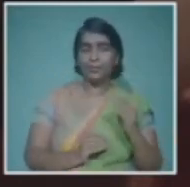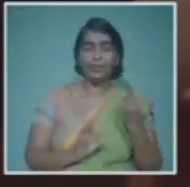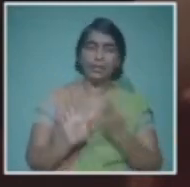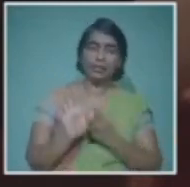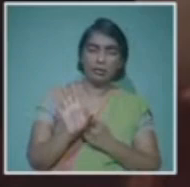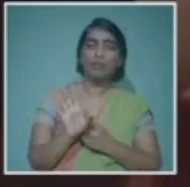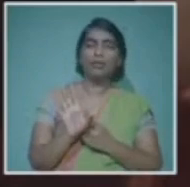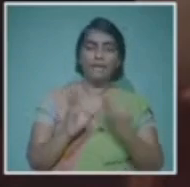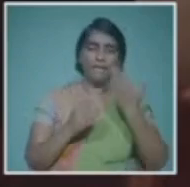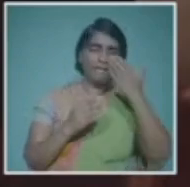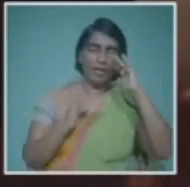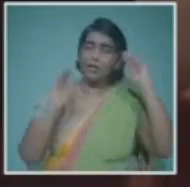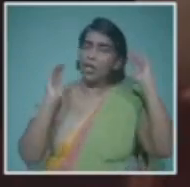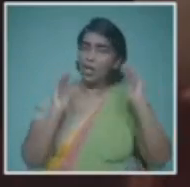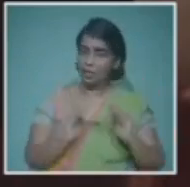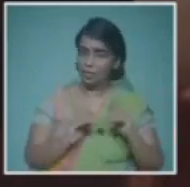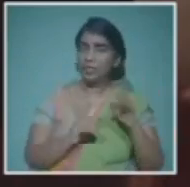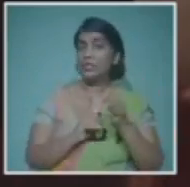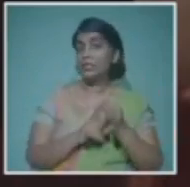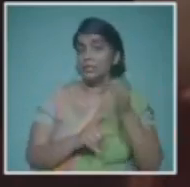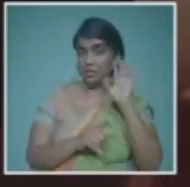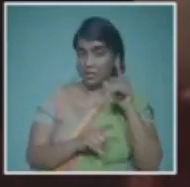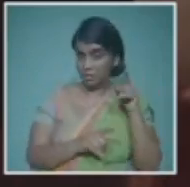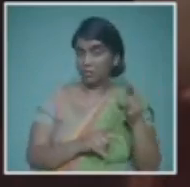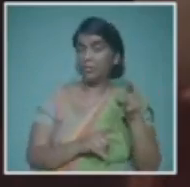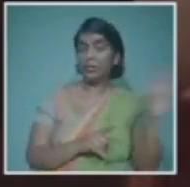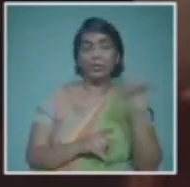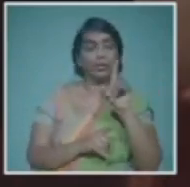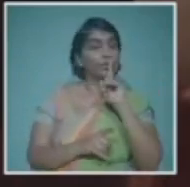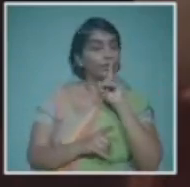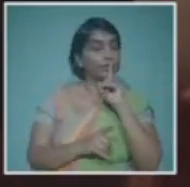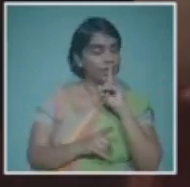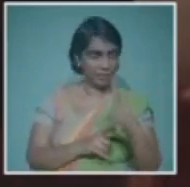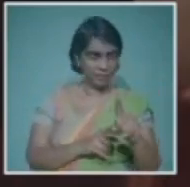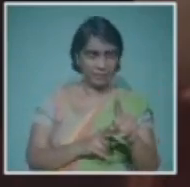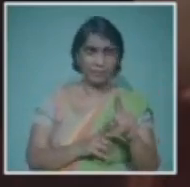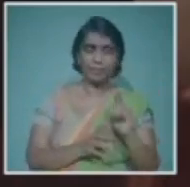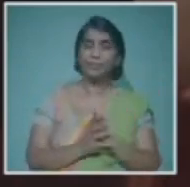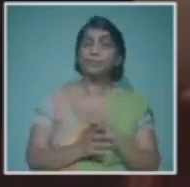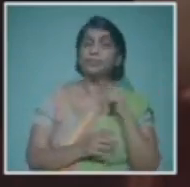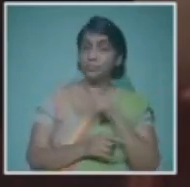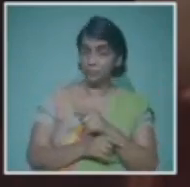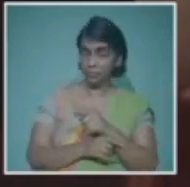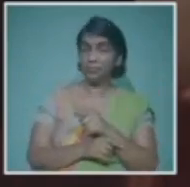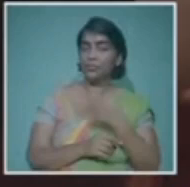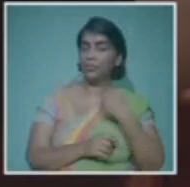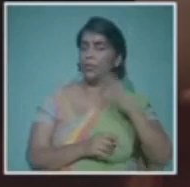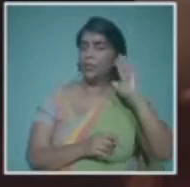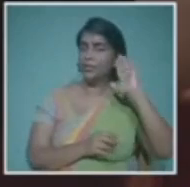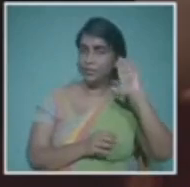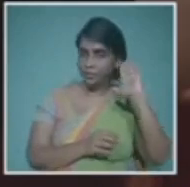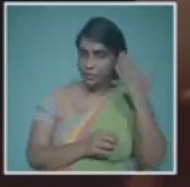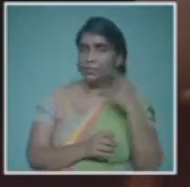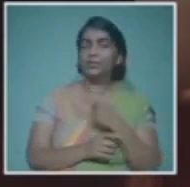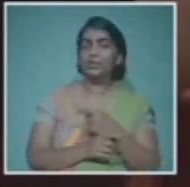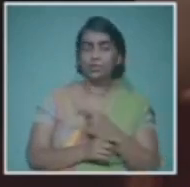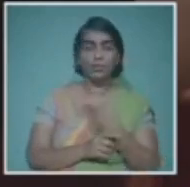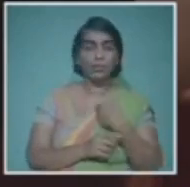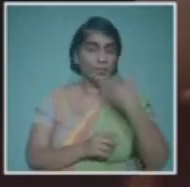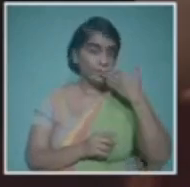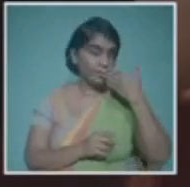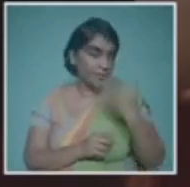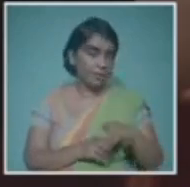you. Requires no exceptional qualifications, no magic formula, no special combination of time, places